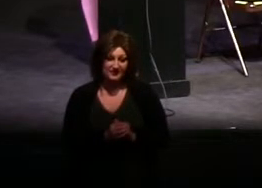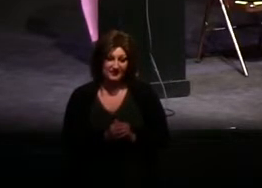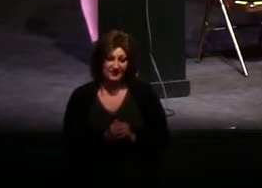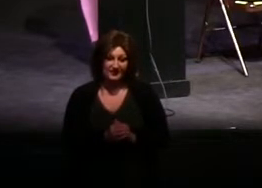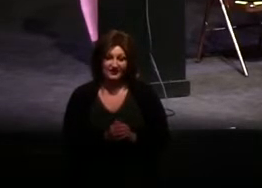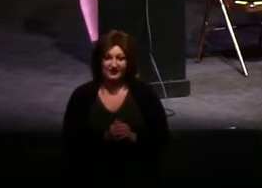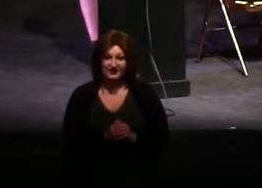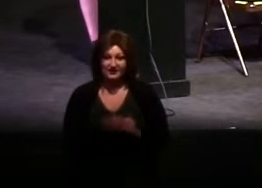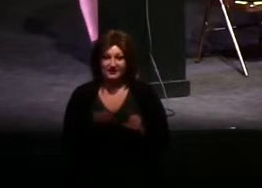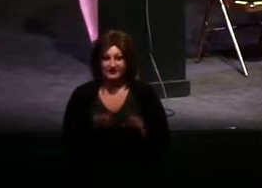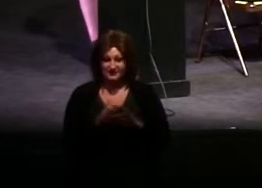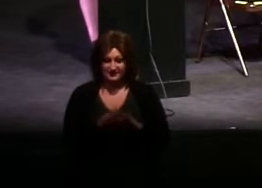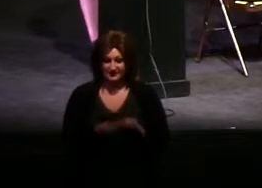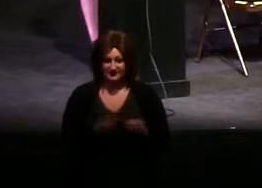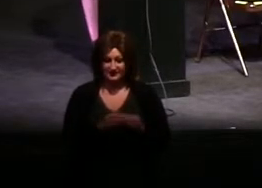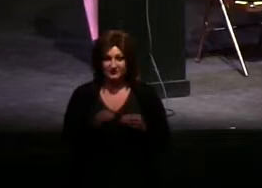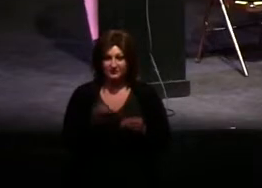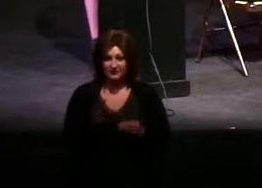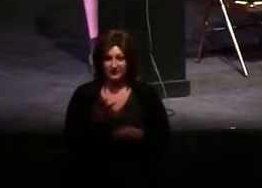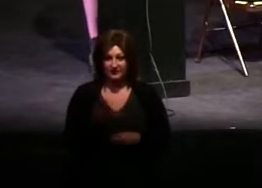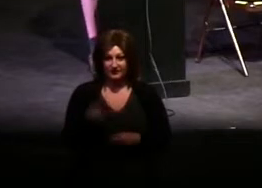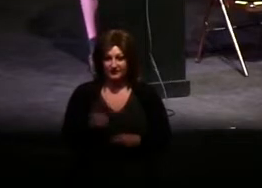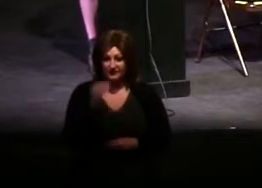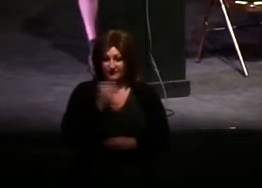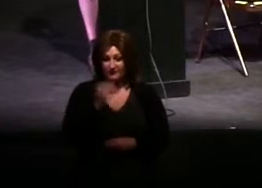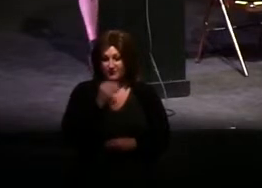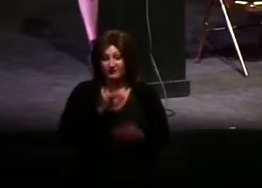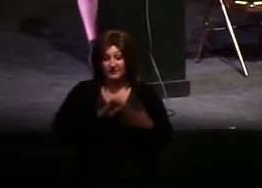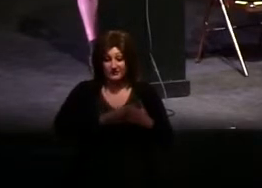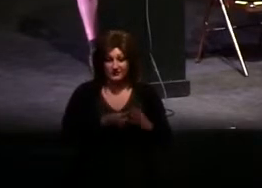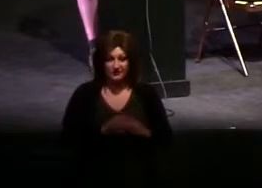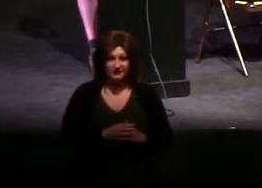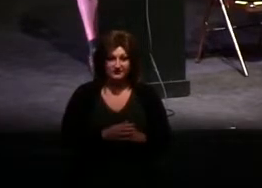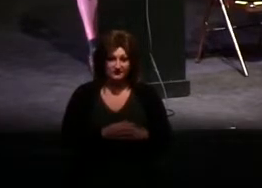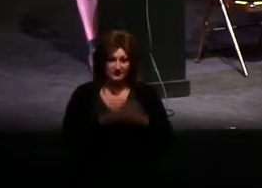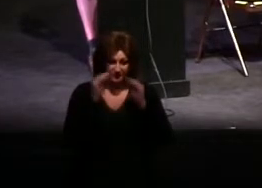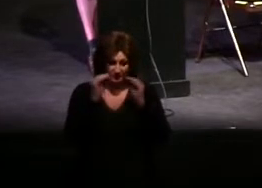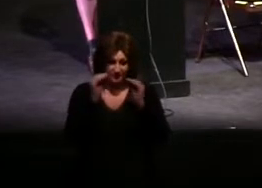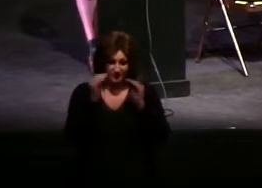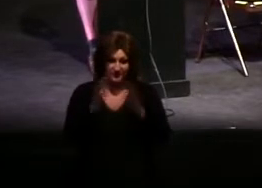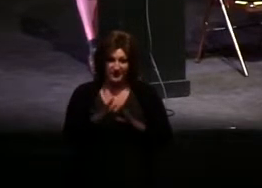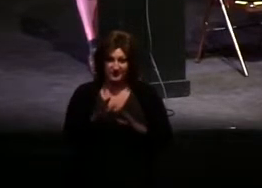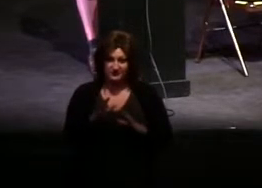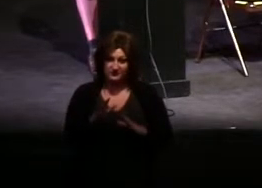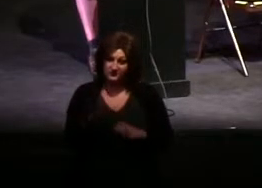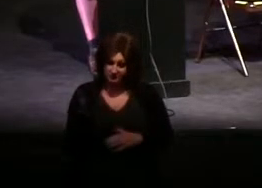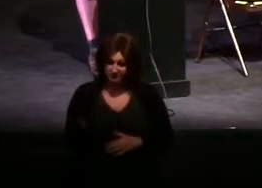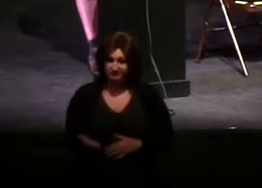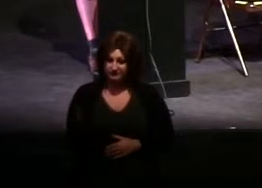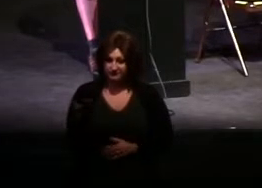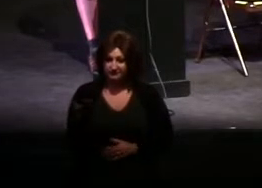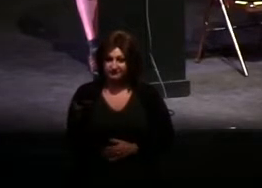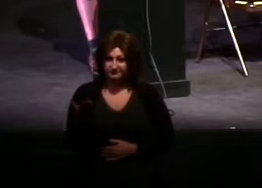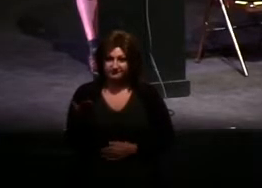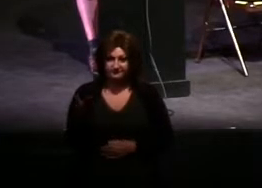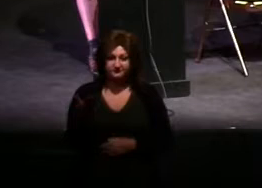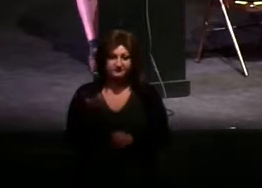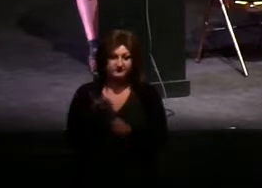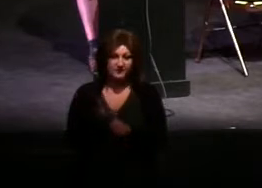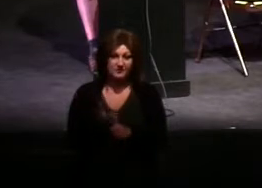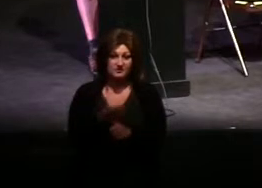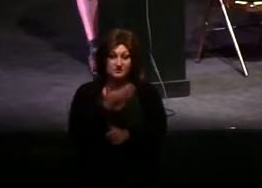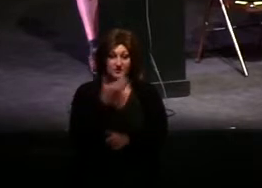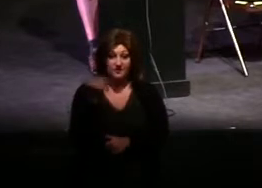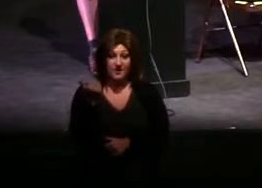the story American Food, and this is how it starts. Professor Keita Traore is,